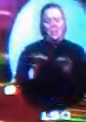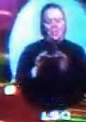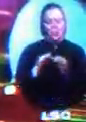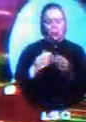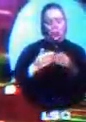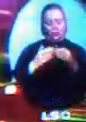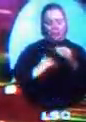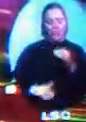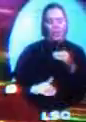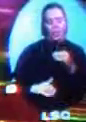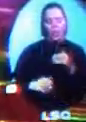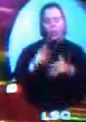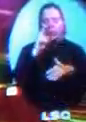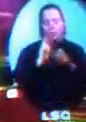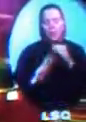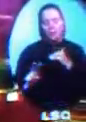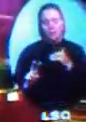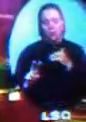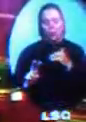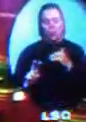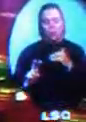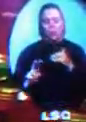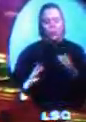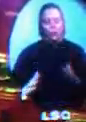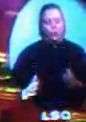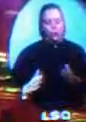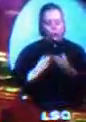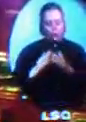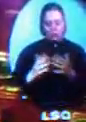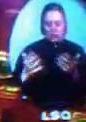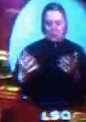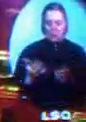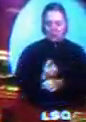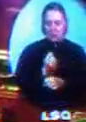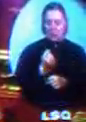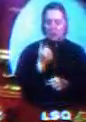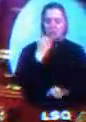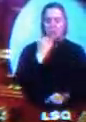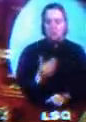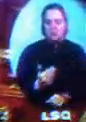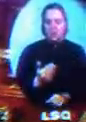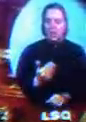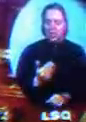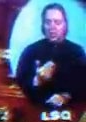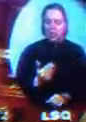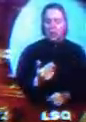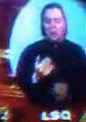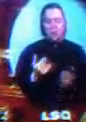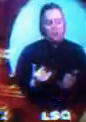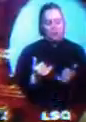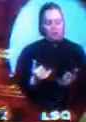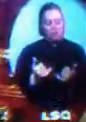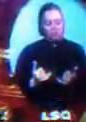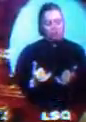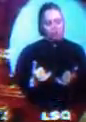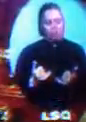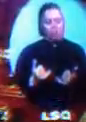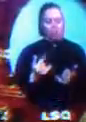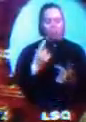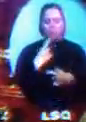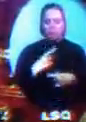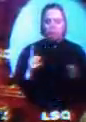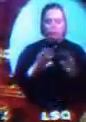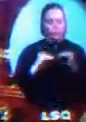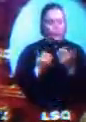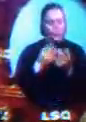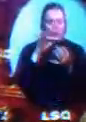Speaker, that summit was unprecedented in its success. We have been disclosing the full-to-date details of the cost of the summit.